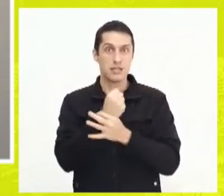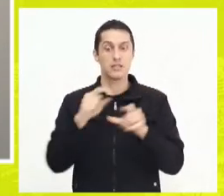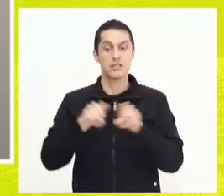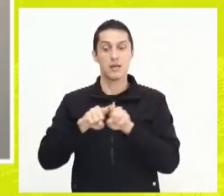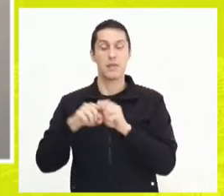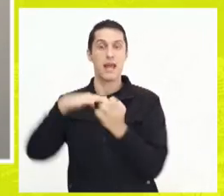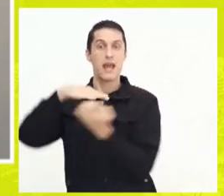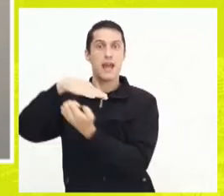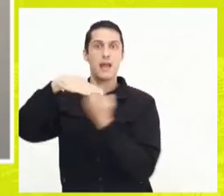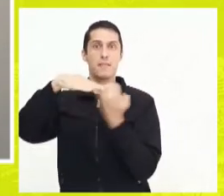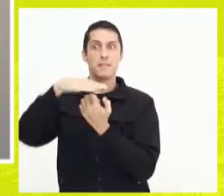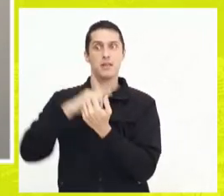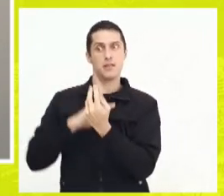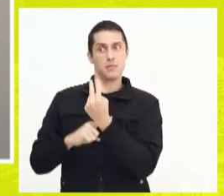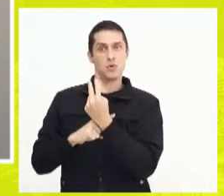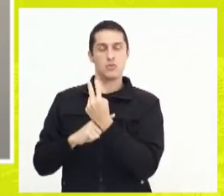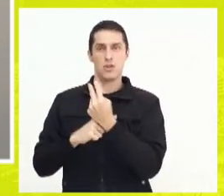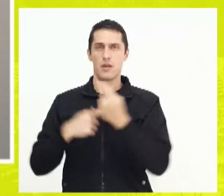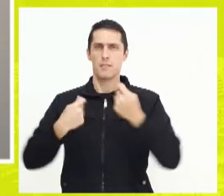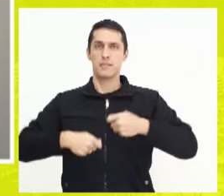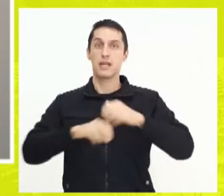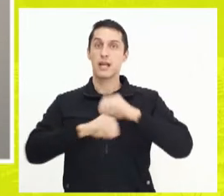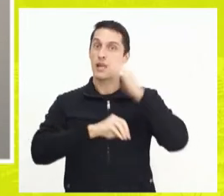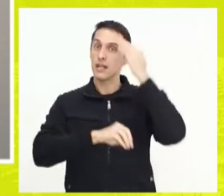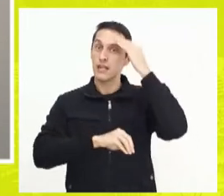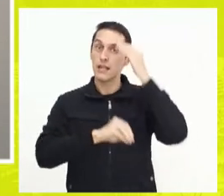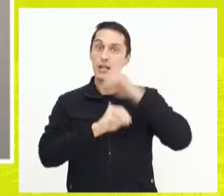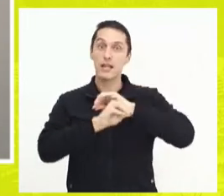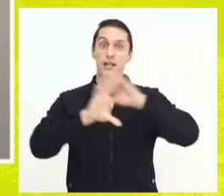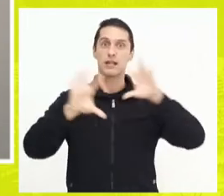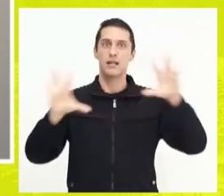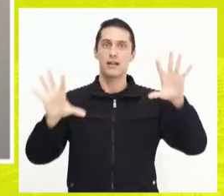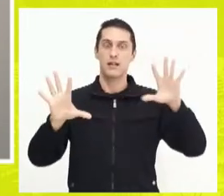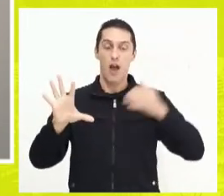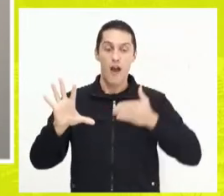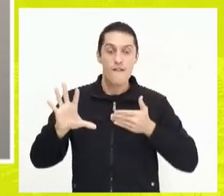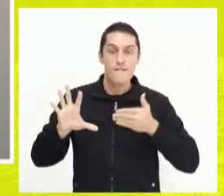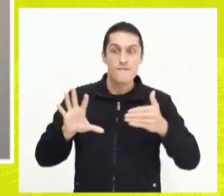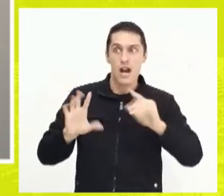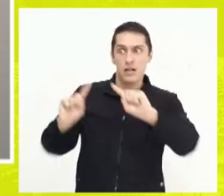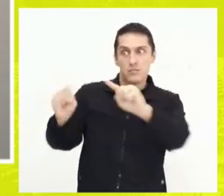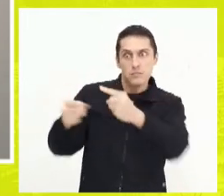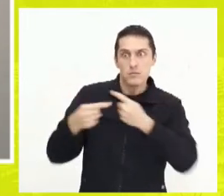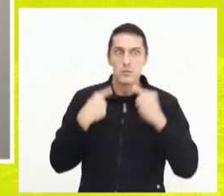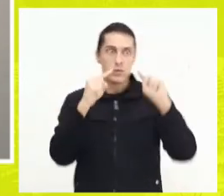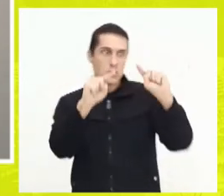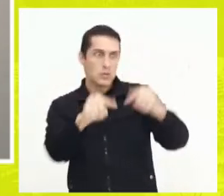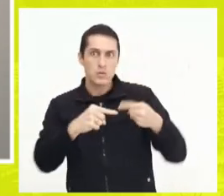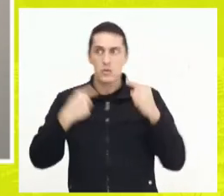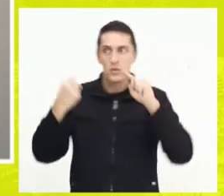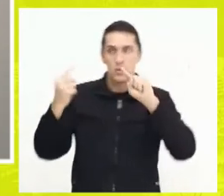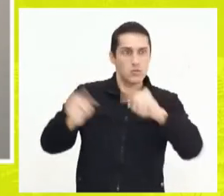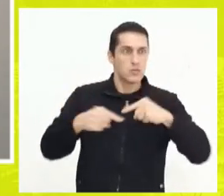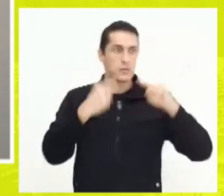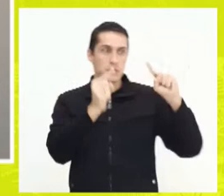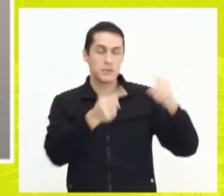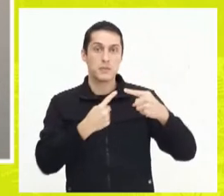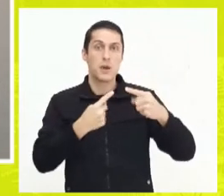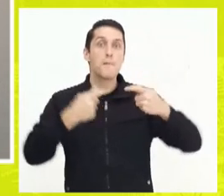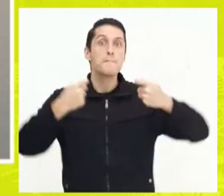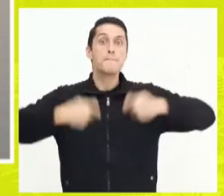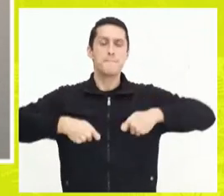is a clarity in how these attacks are going to be dealt with how the reporter is going to feel